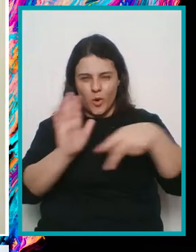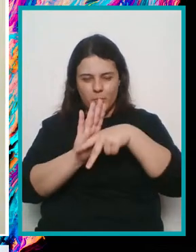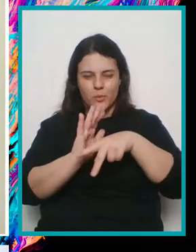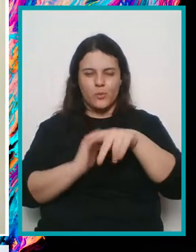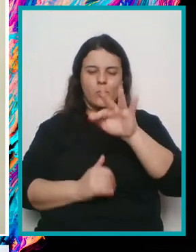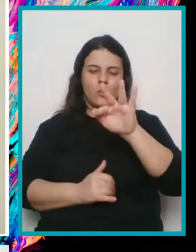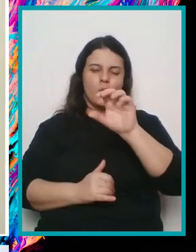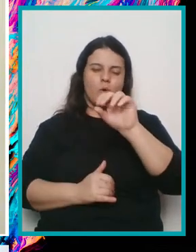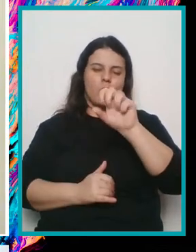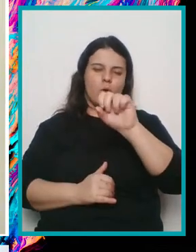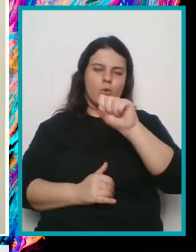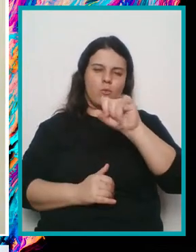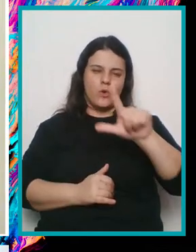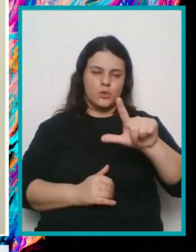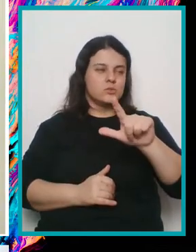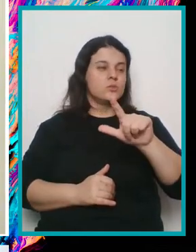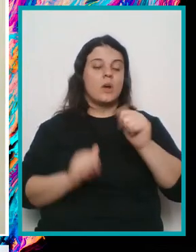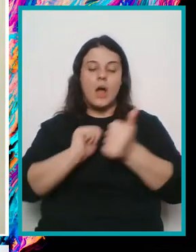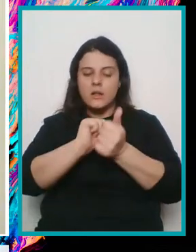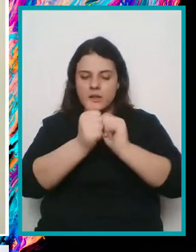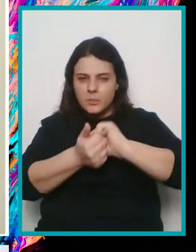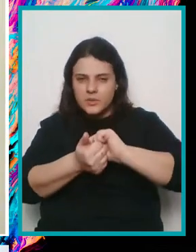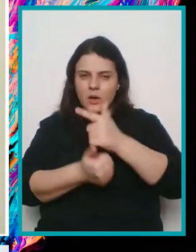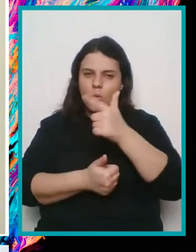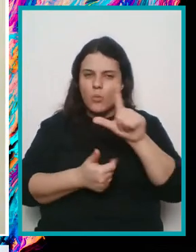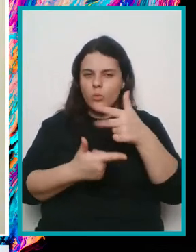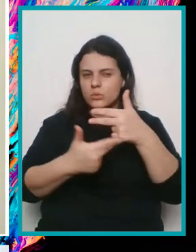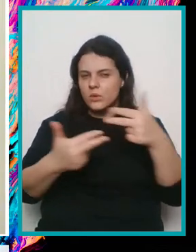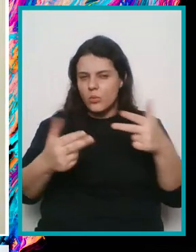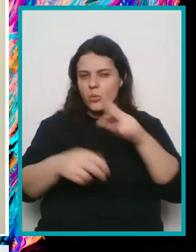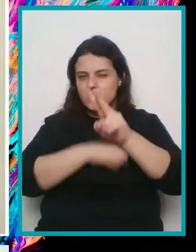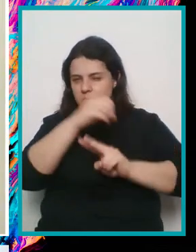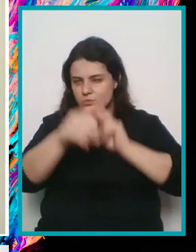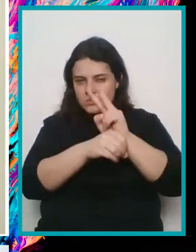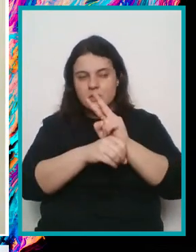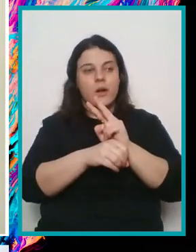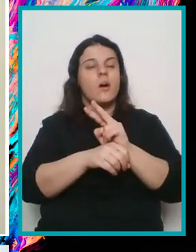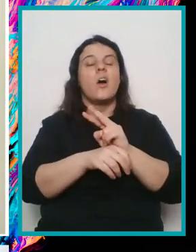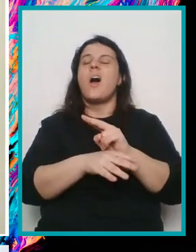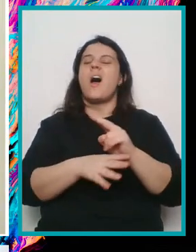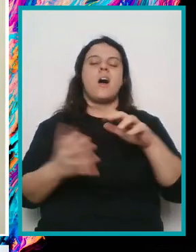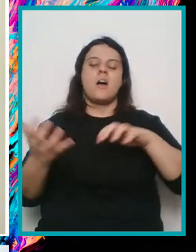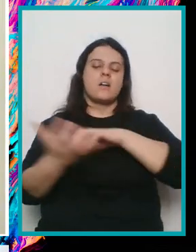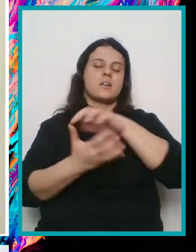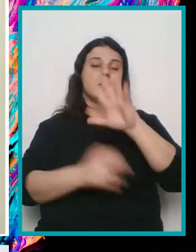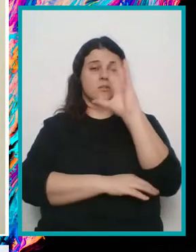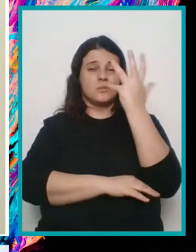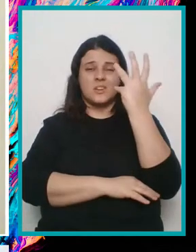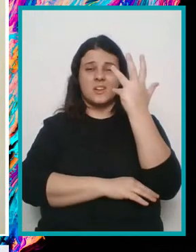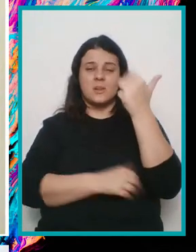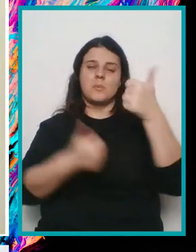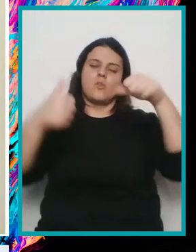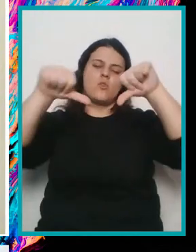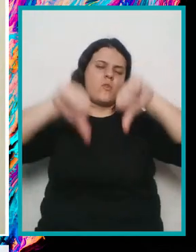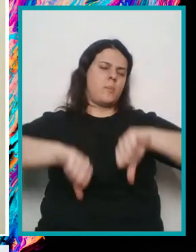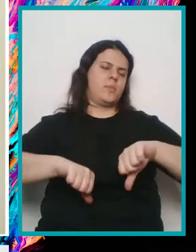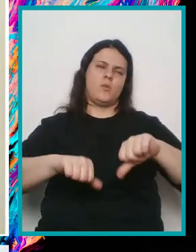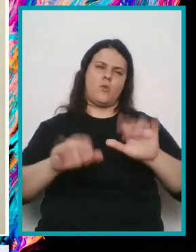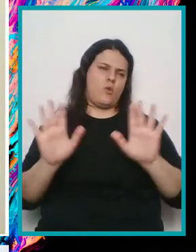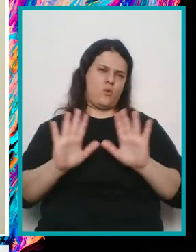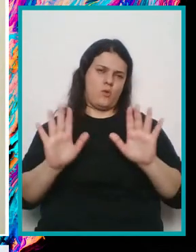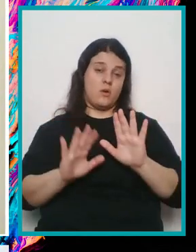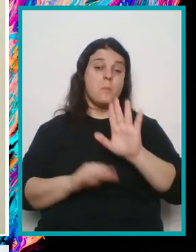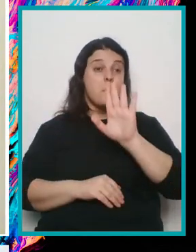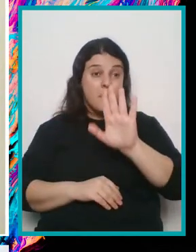this pandemic has showed so much. It has shown that leaders can listen to science. It has shown